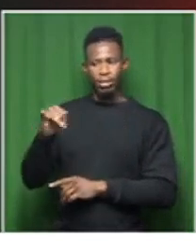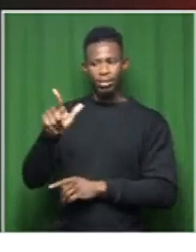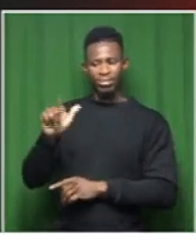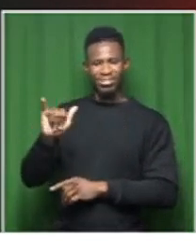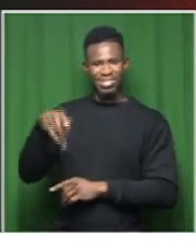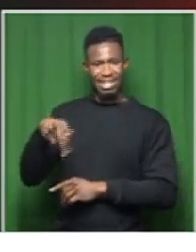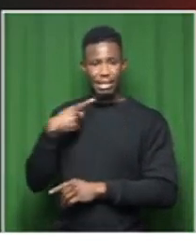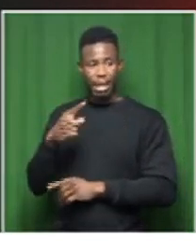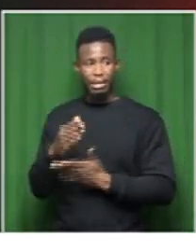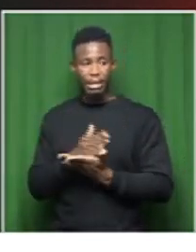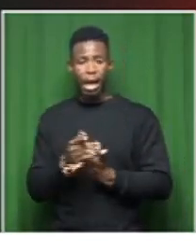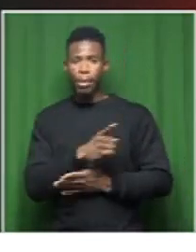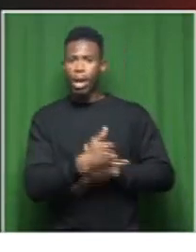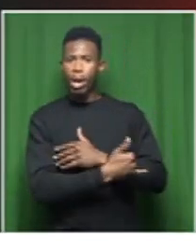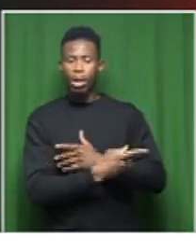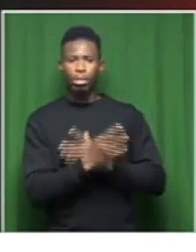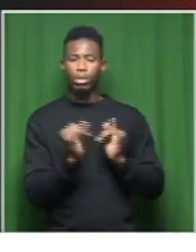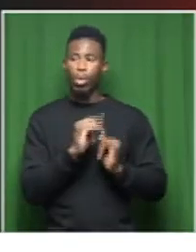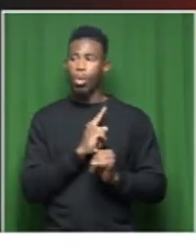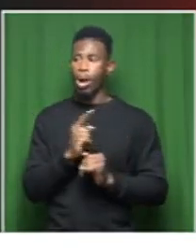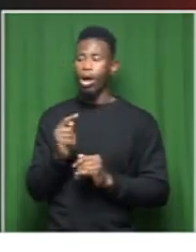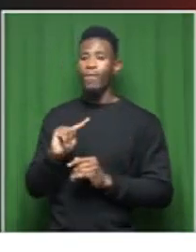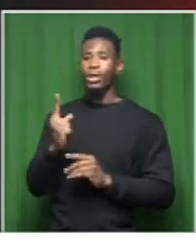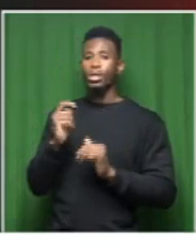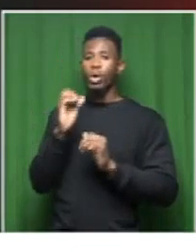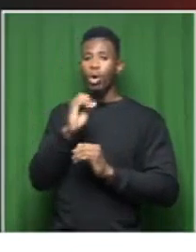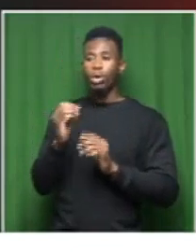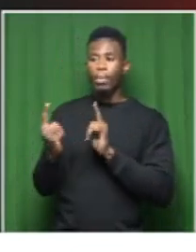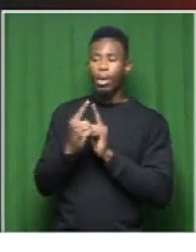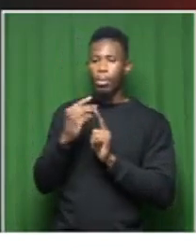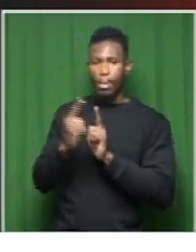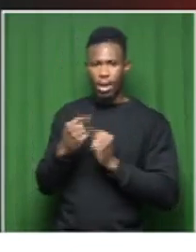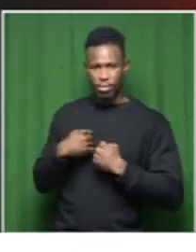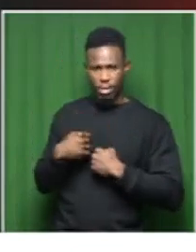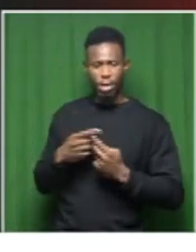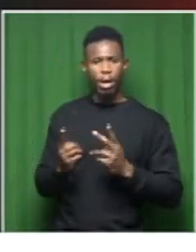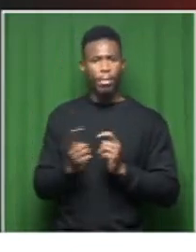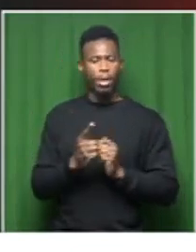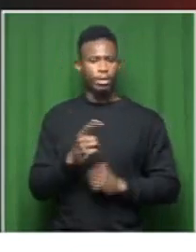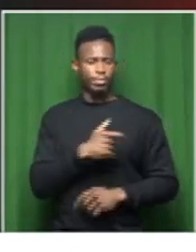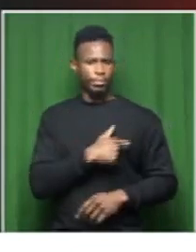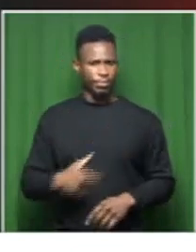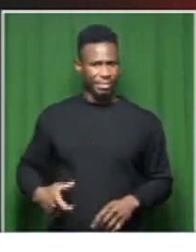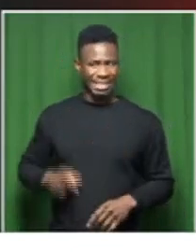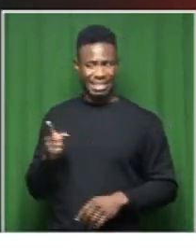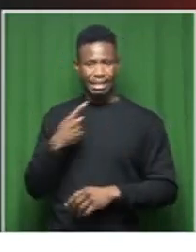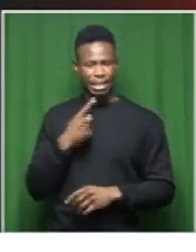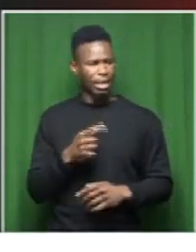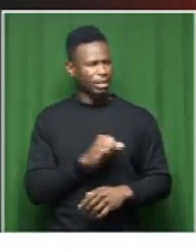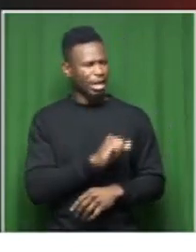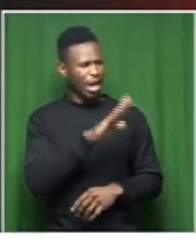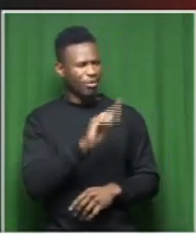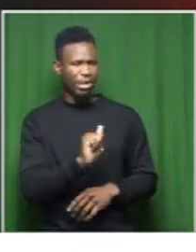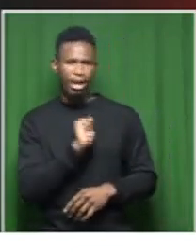he was here. He met me, he met the president, he met several civil society organizations, and he said South Africa has got the